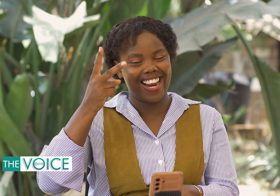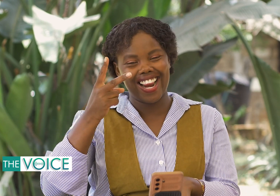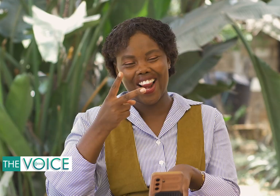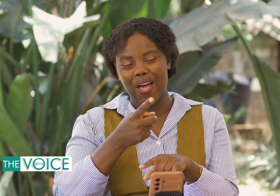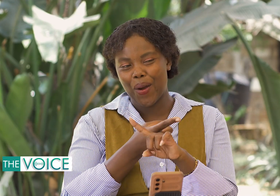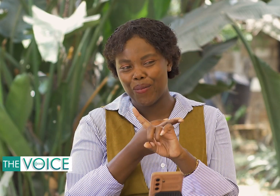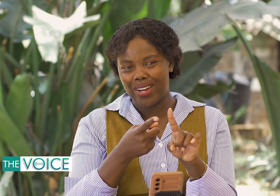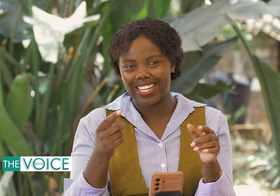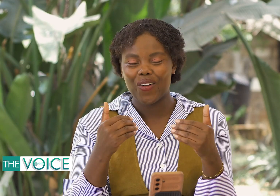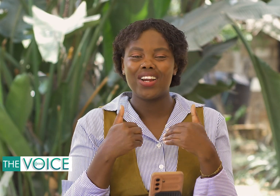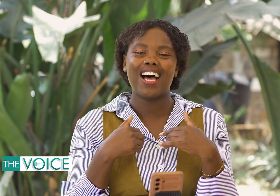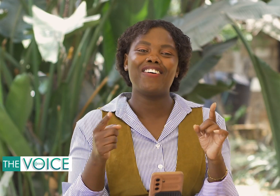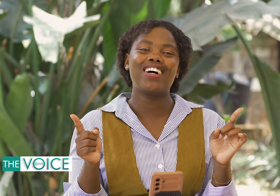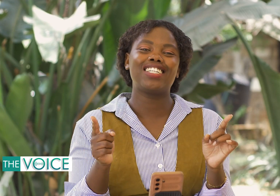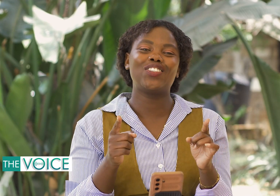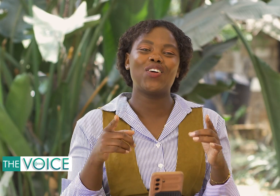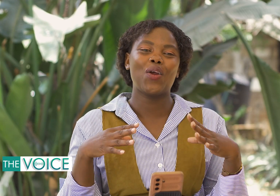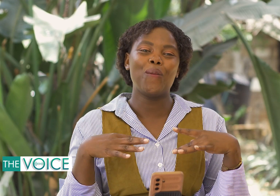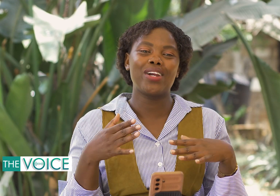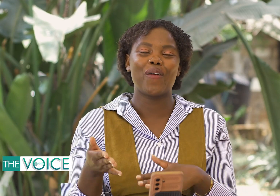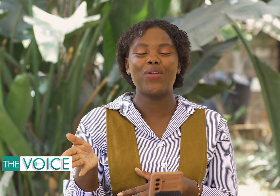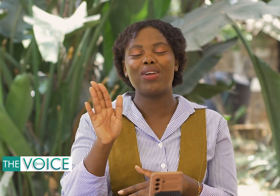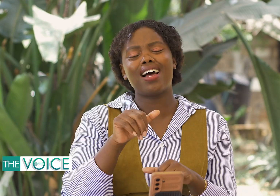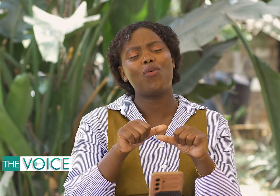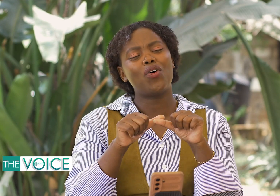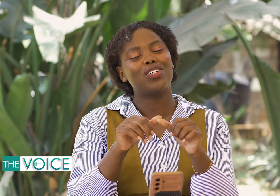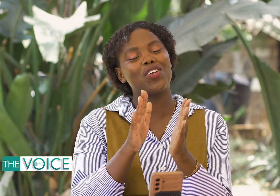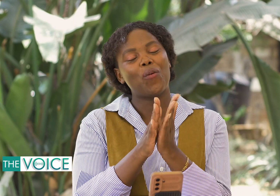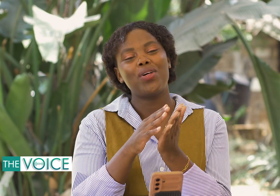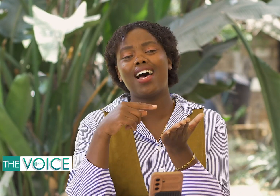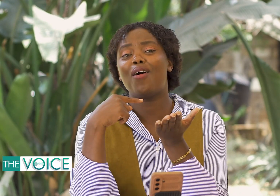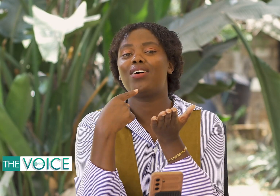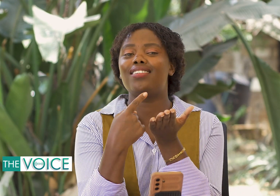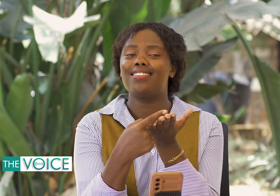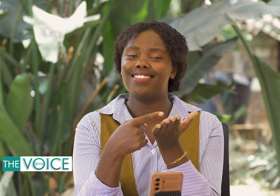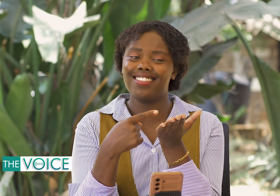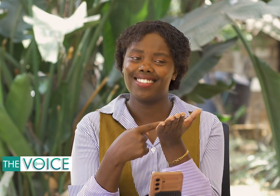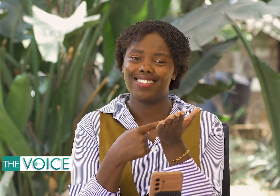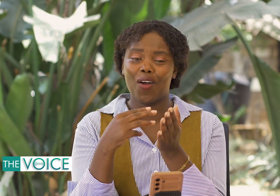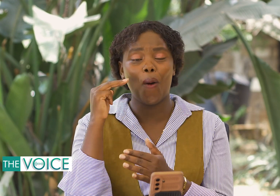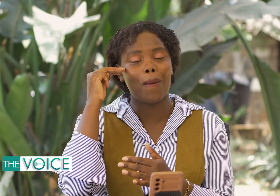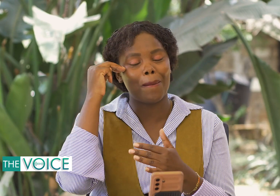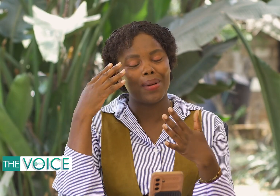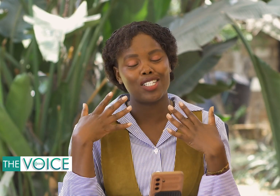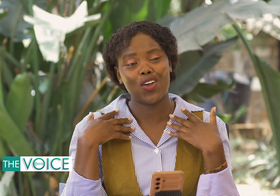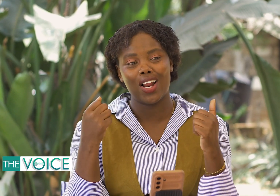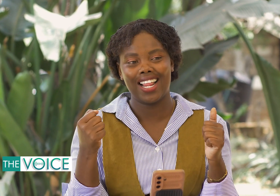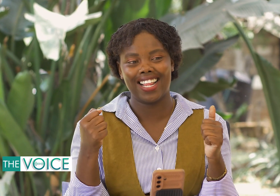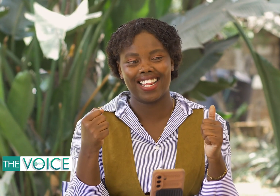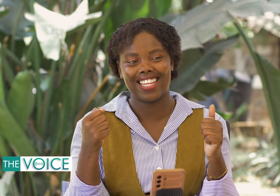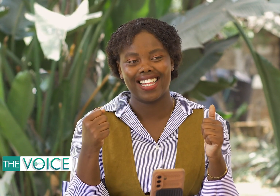We'll have a commercial break and we will be back with we'll continue with our discussion about mental